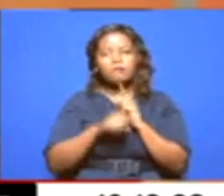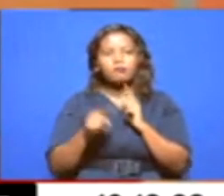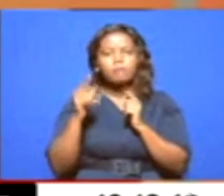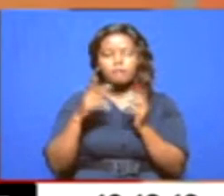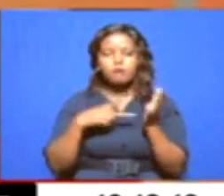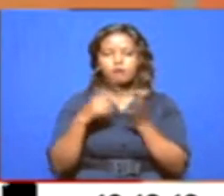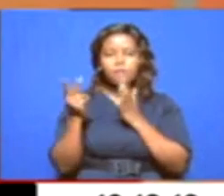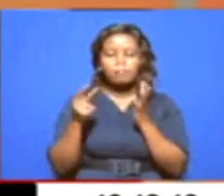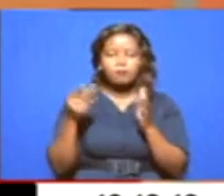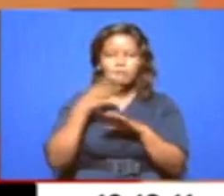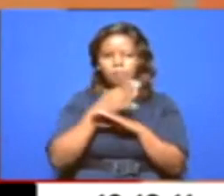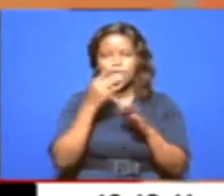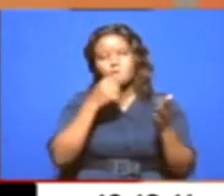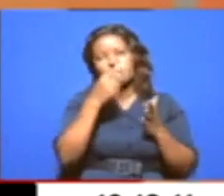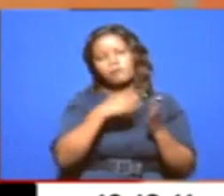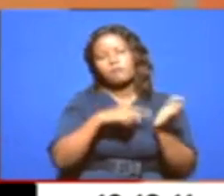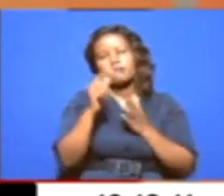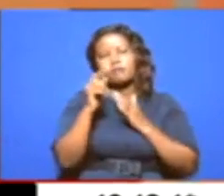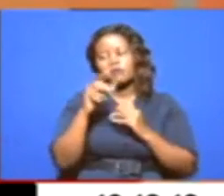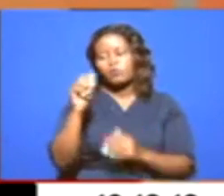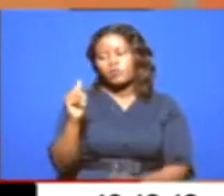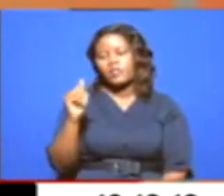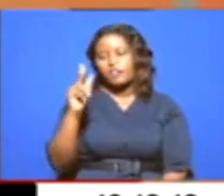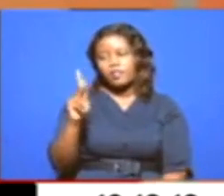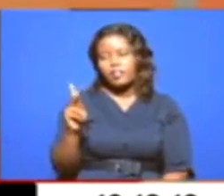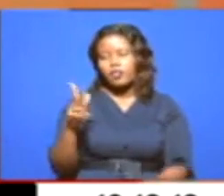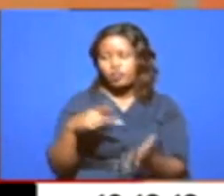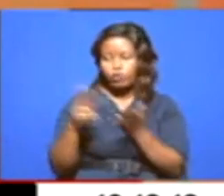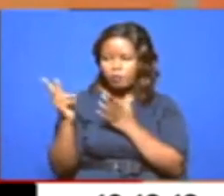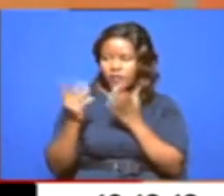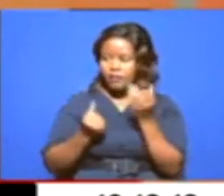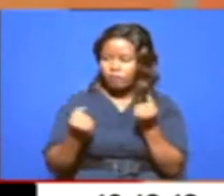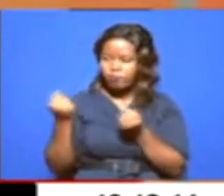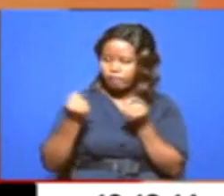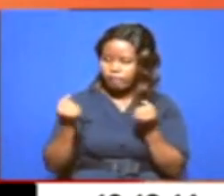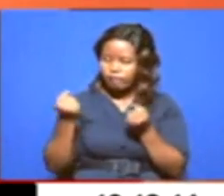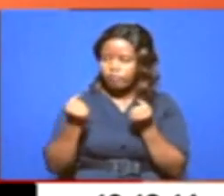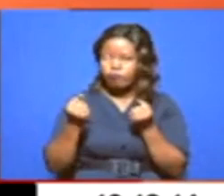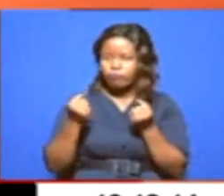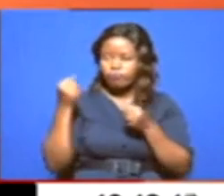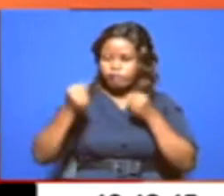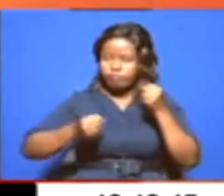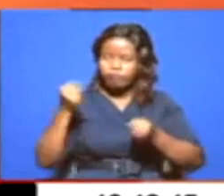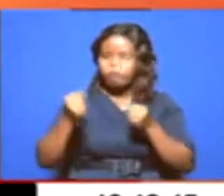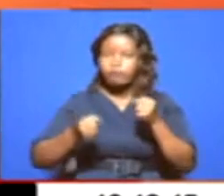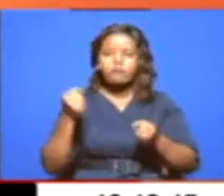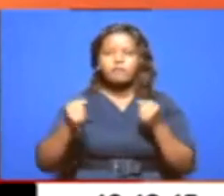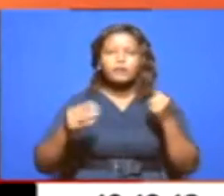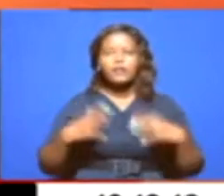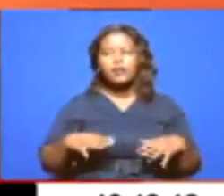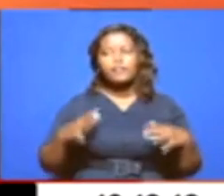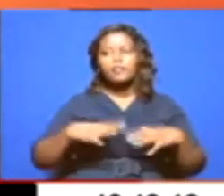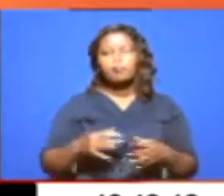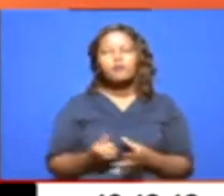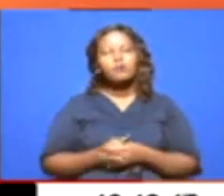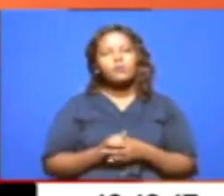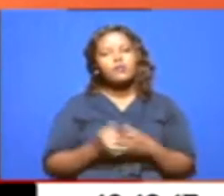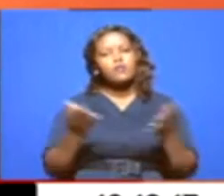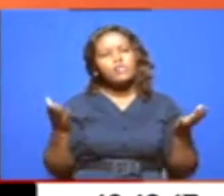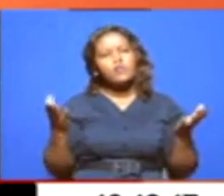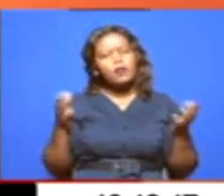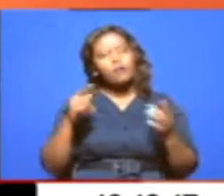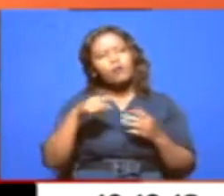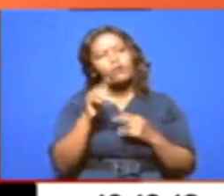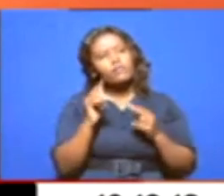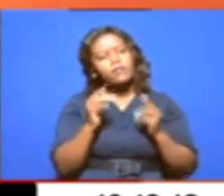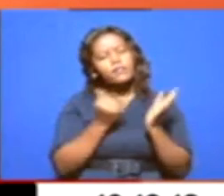is given to AK to pay the athletes. Then there is something else that I would like to mention, that the Athletics Integrity Unit has been